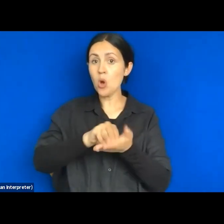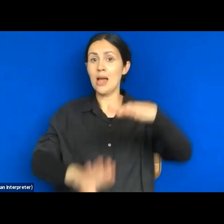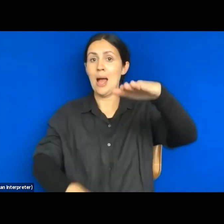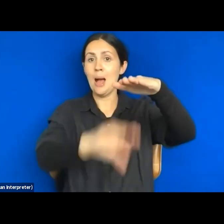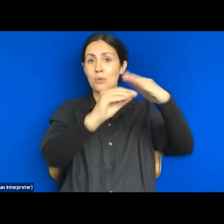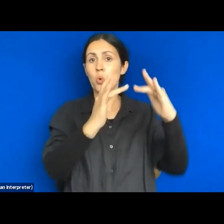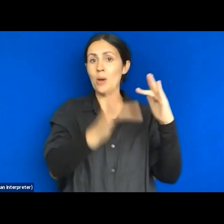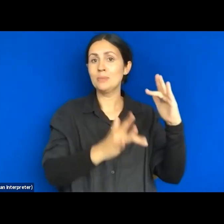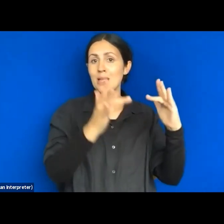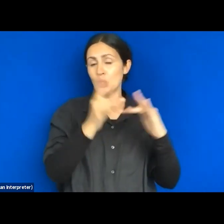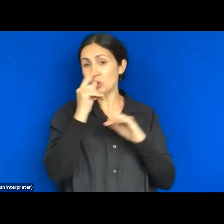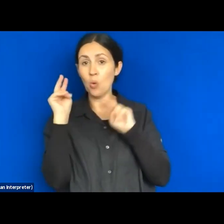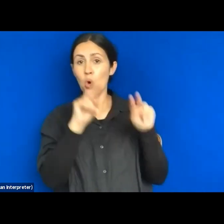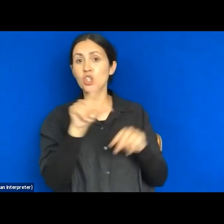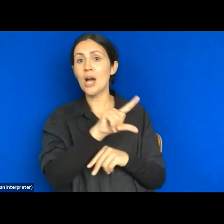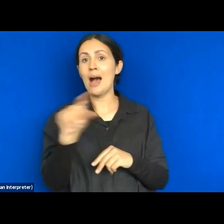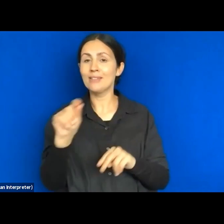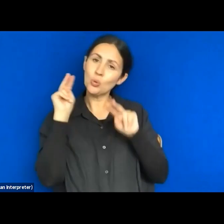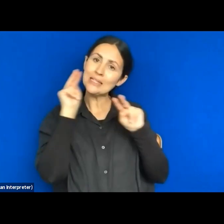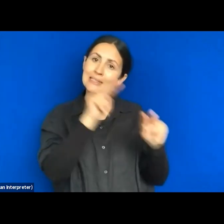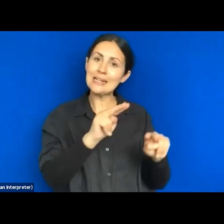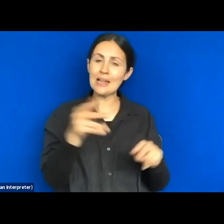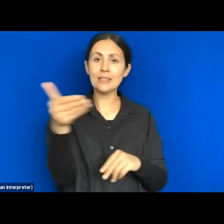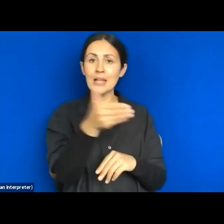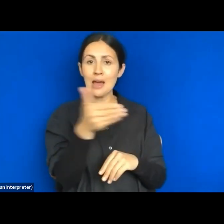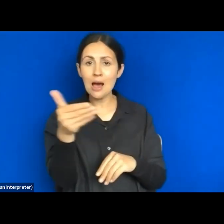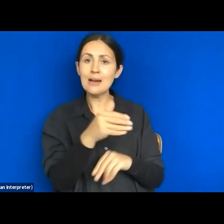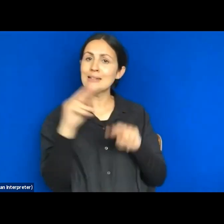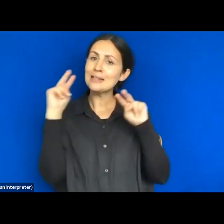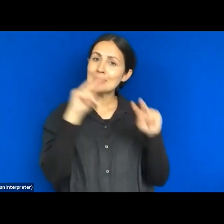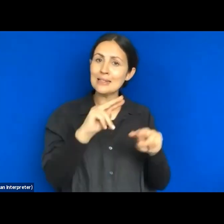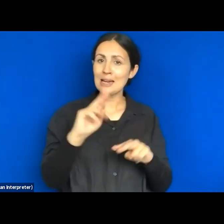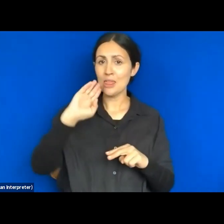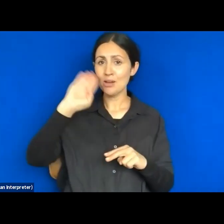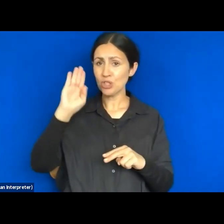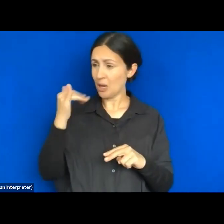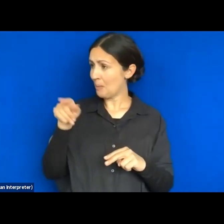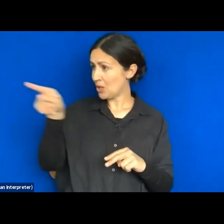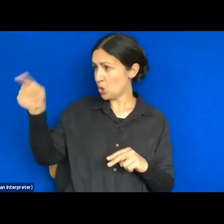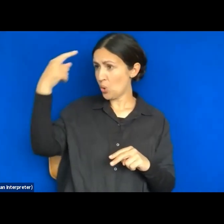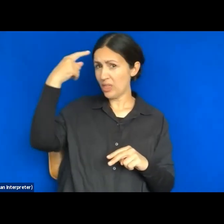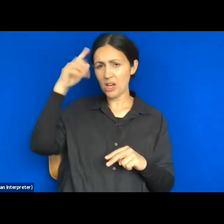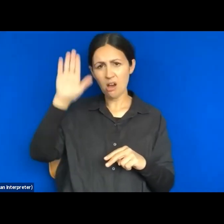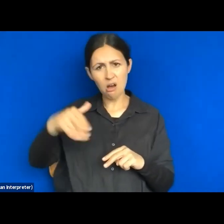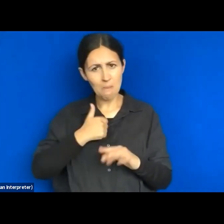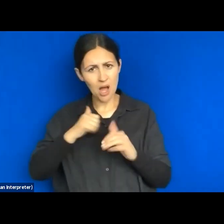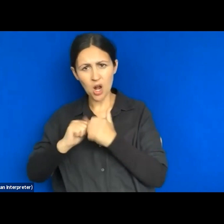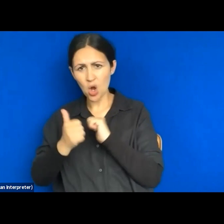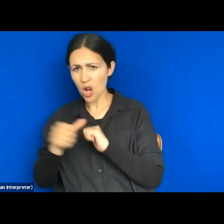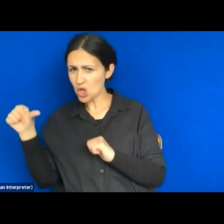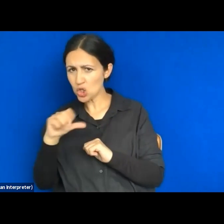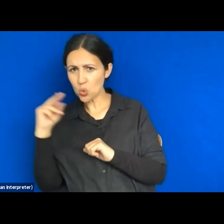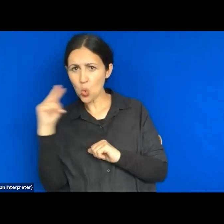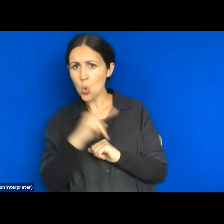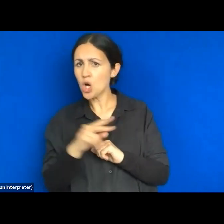at those and to actually share some of those things with your own network.